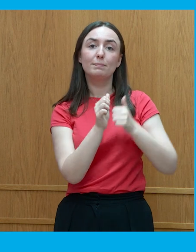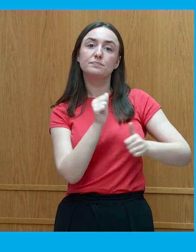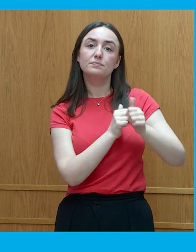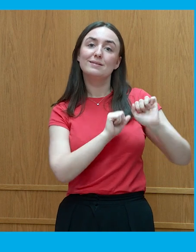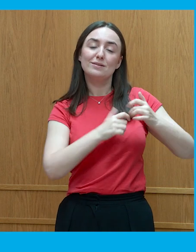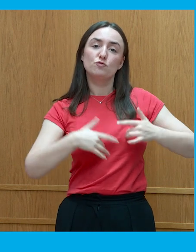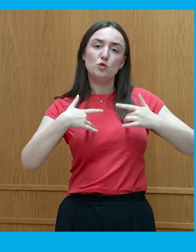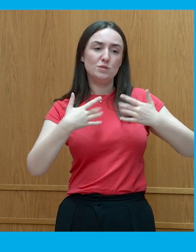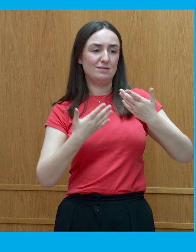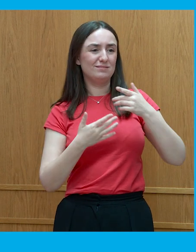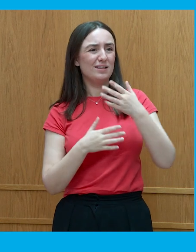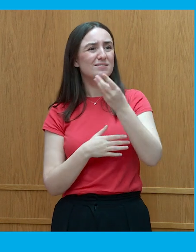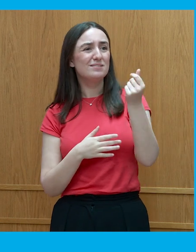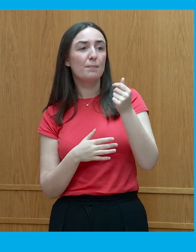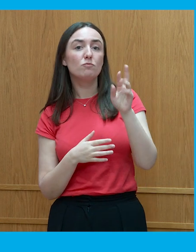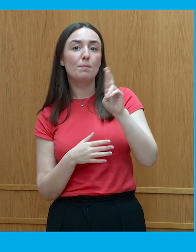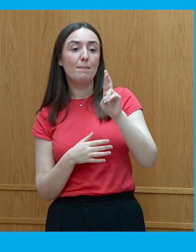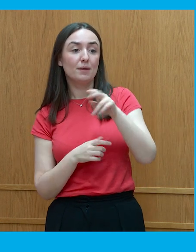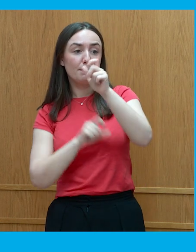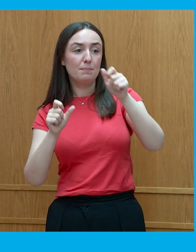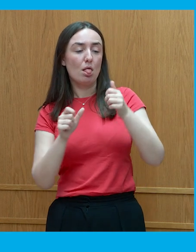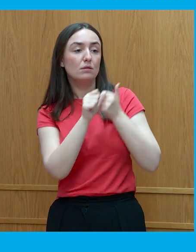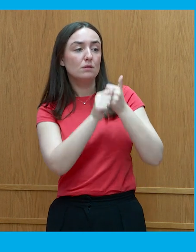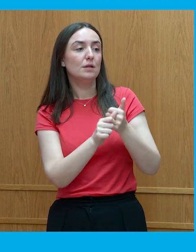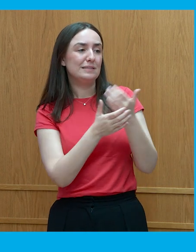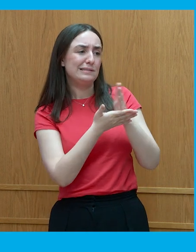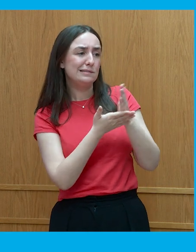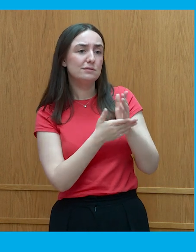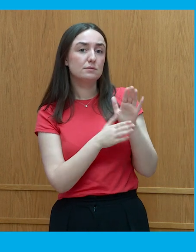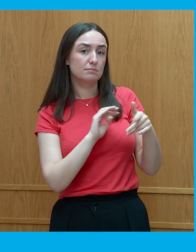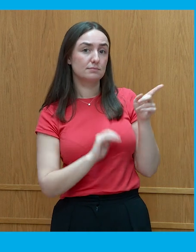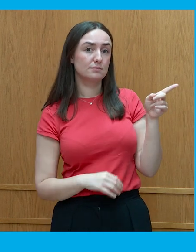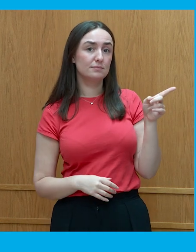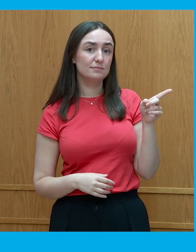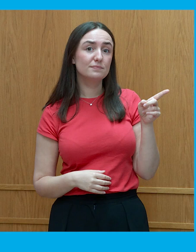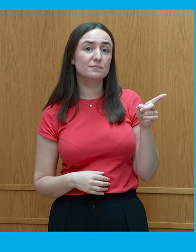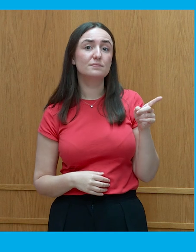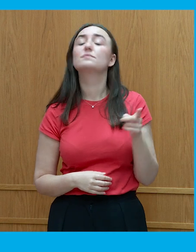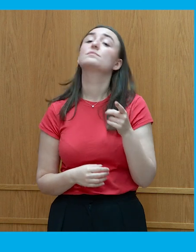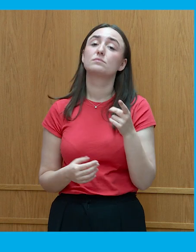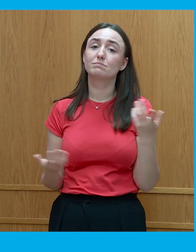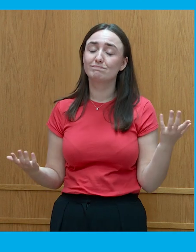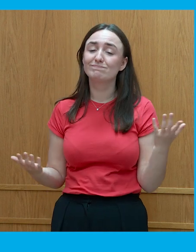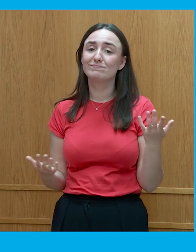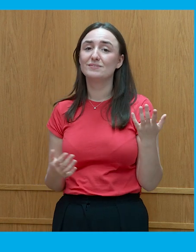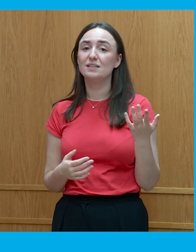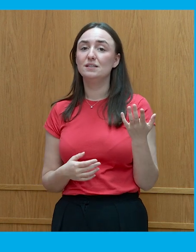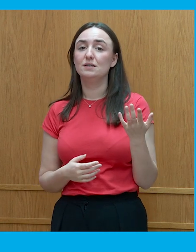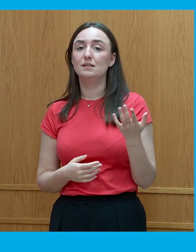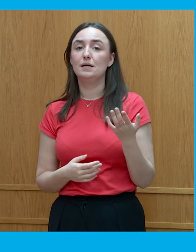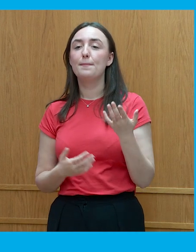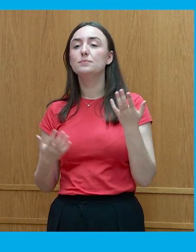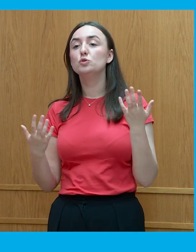that they still can't stomach the Trumpy part of the Trumpian equation. But I do